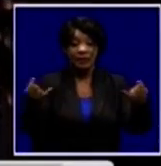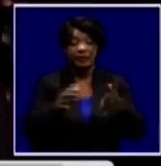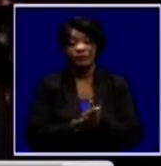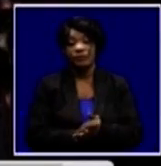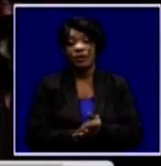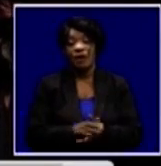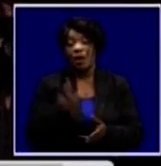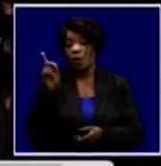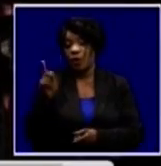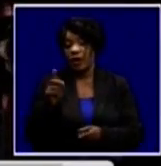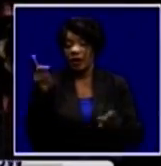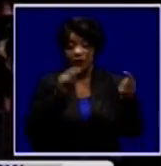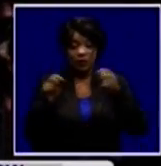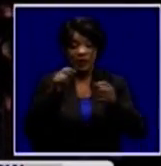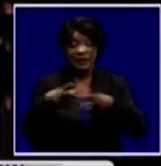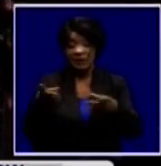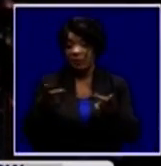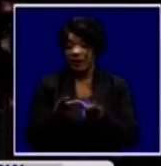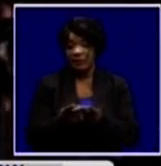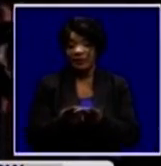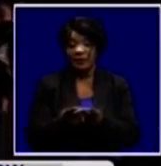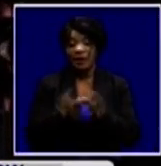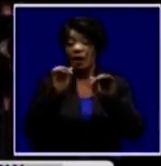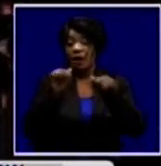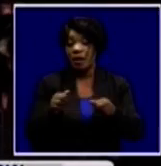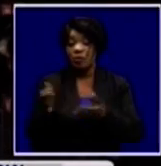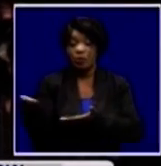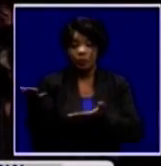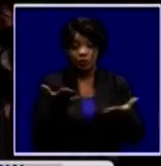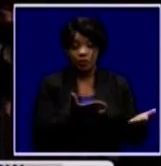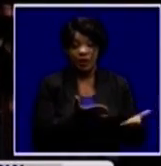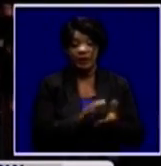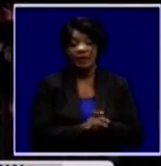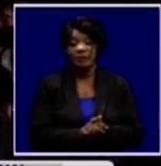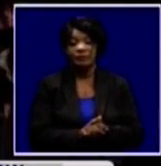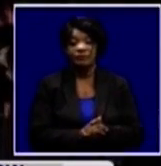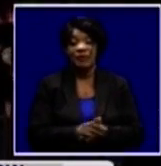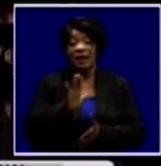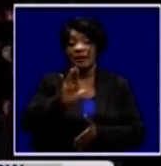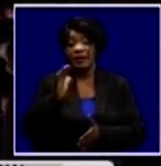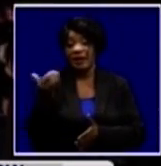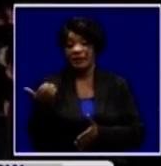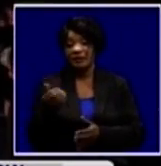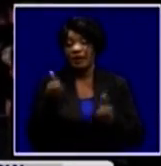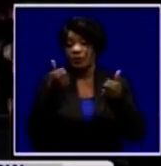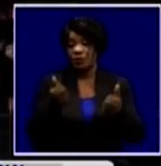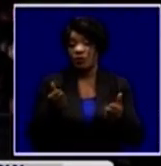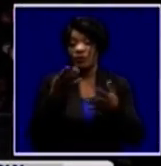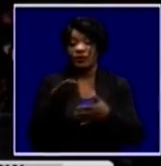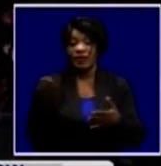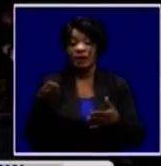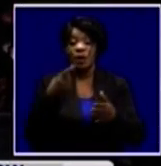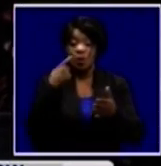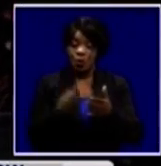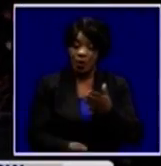are tourism sites, and are able to attract tourists naturally. So it's an extra incentive besides the ones that are